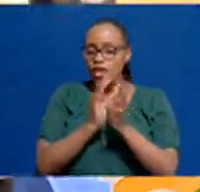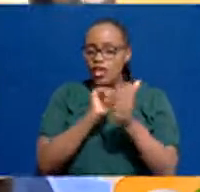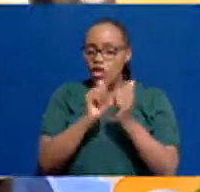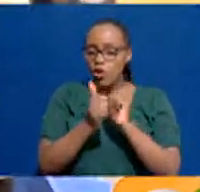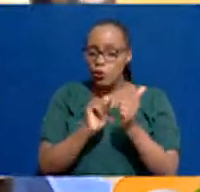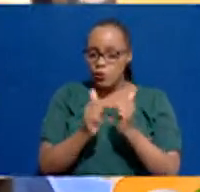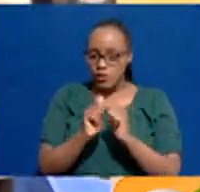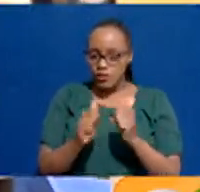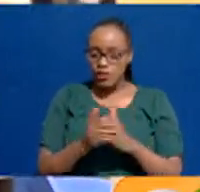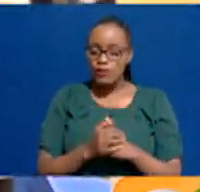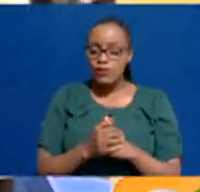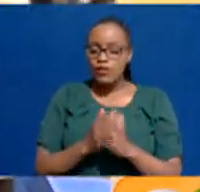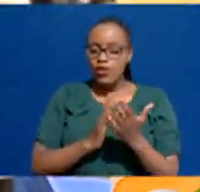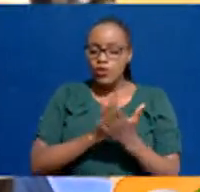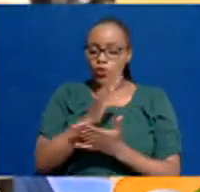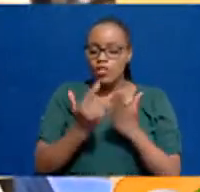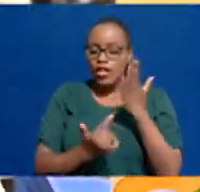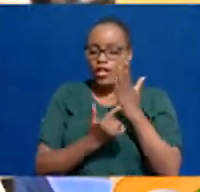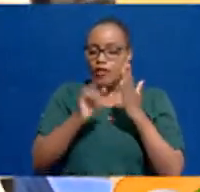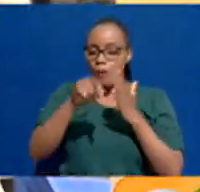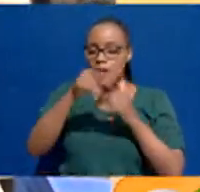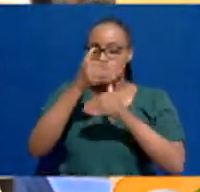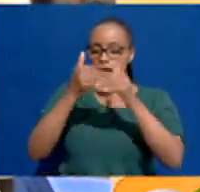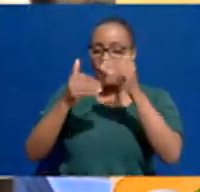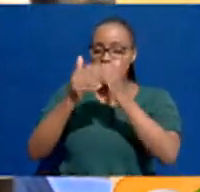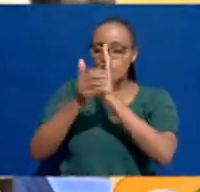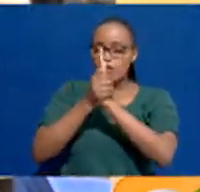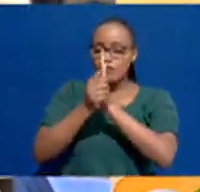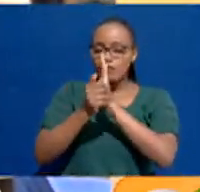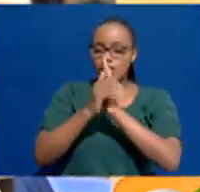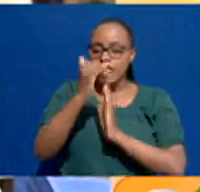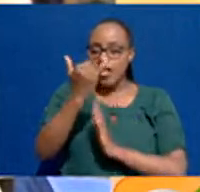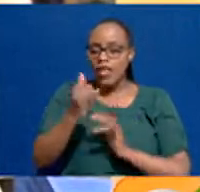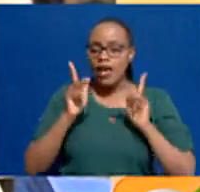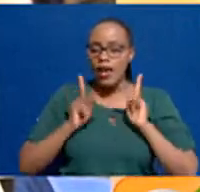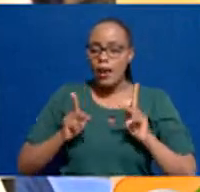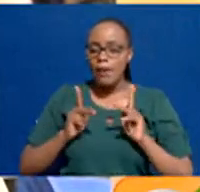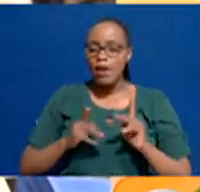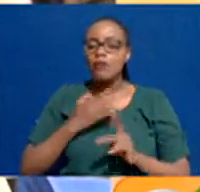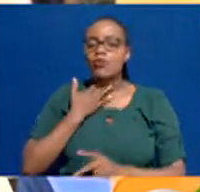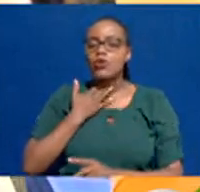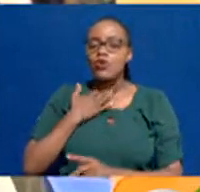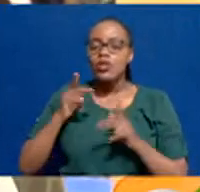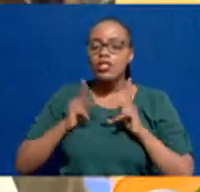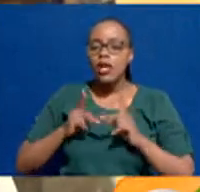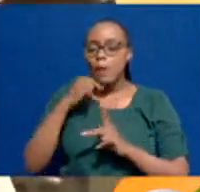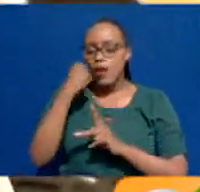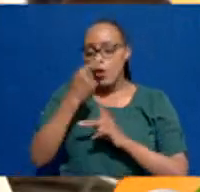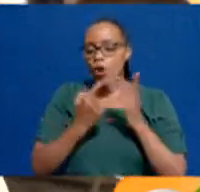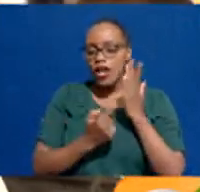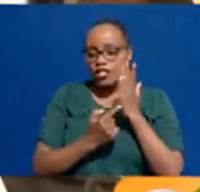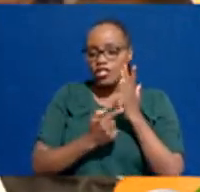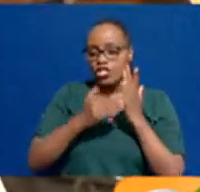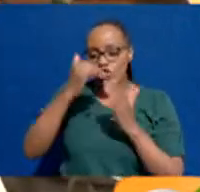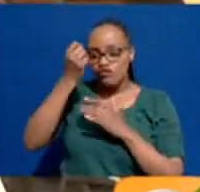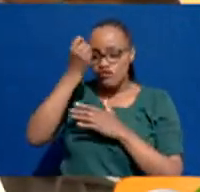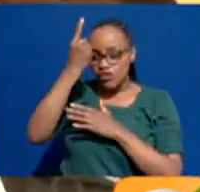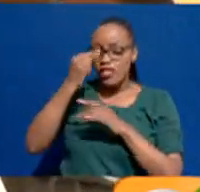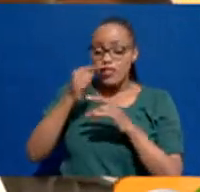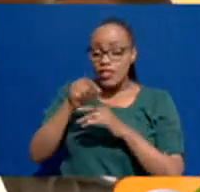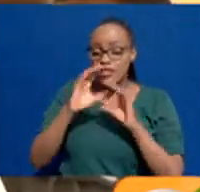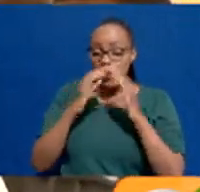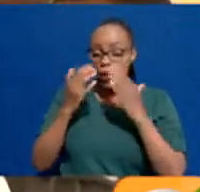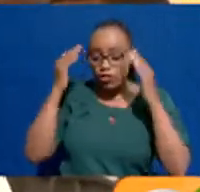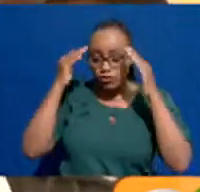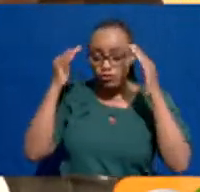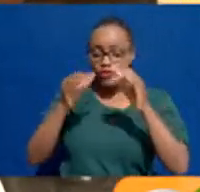in. By technology, we have to build the skills of our young people. So we want people who are digital literate, and this is where the world is going.